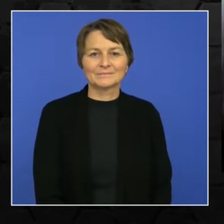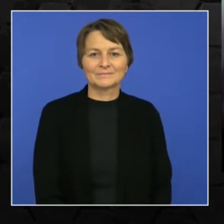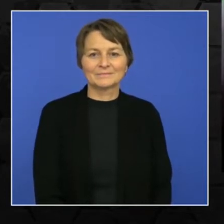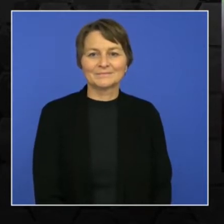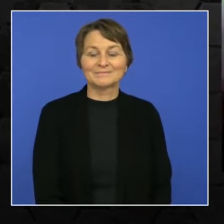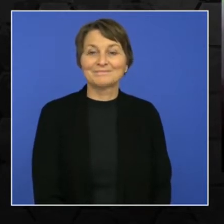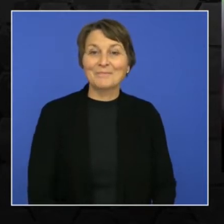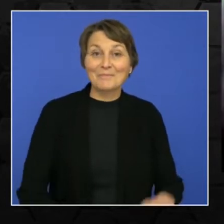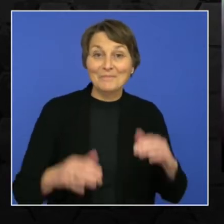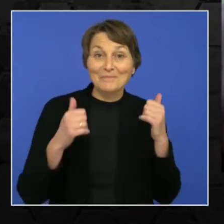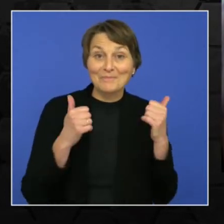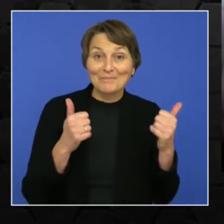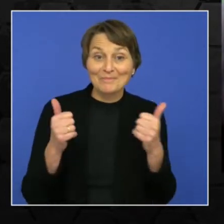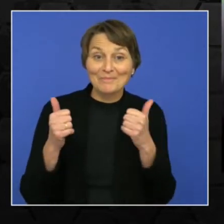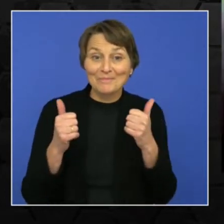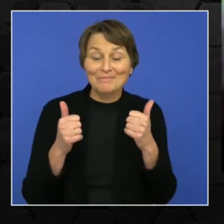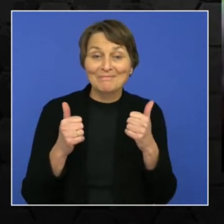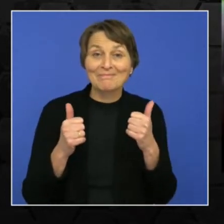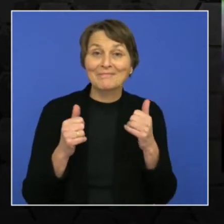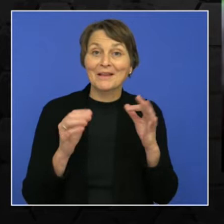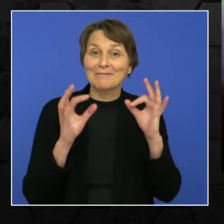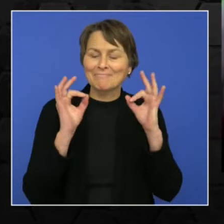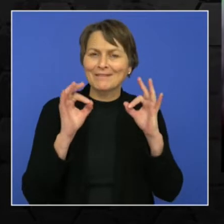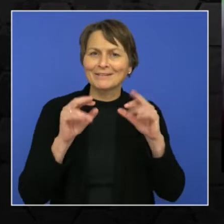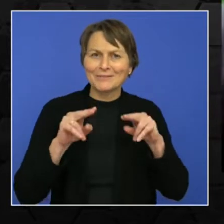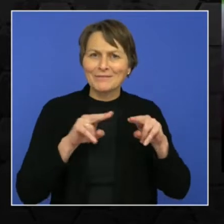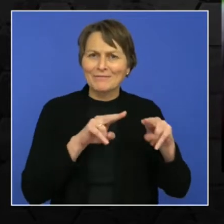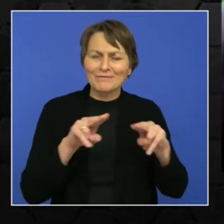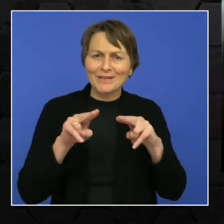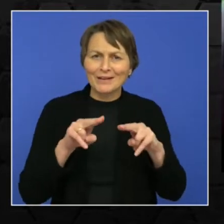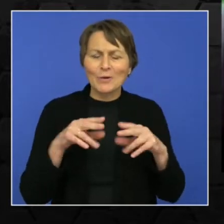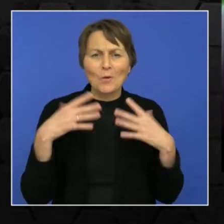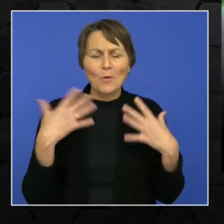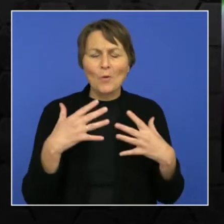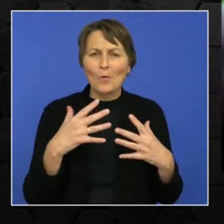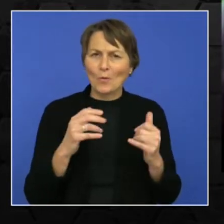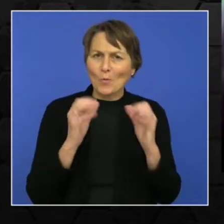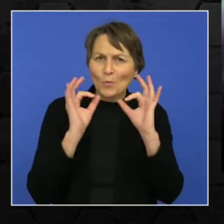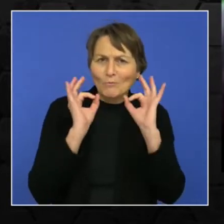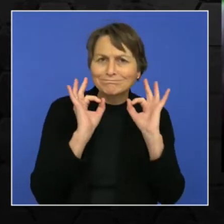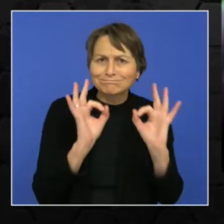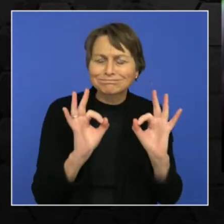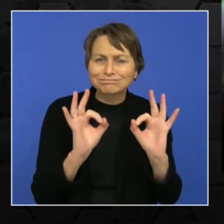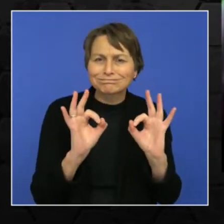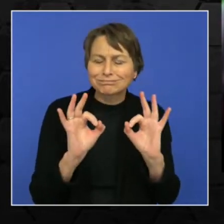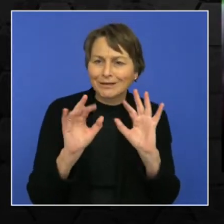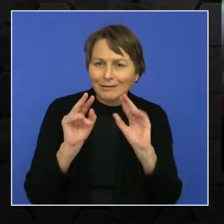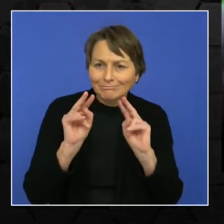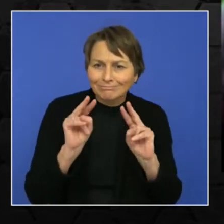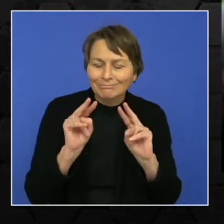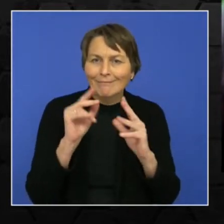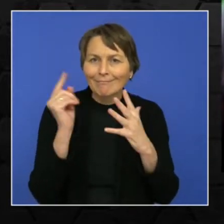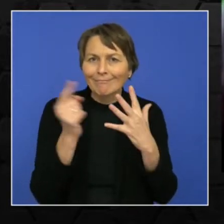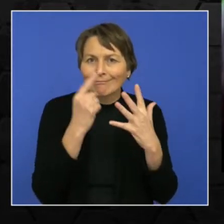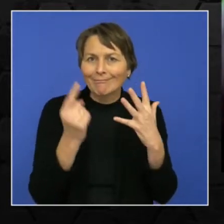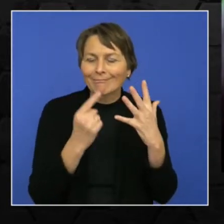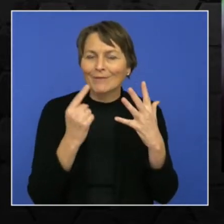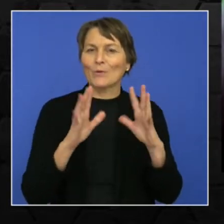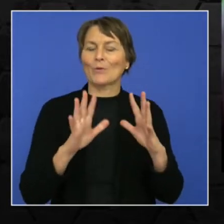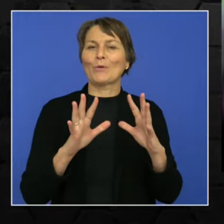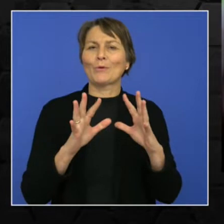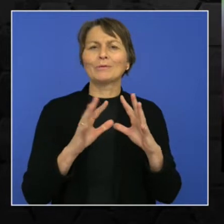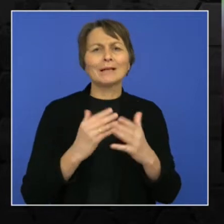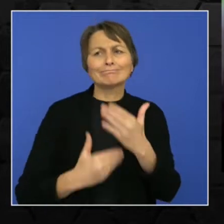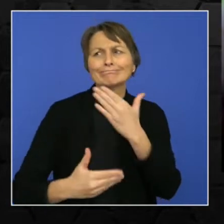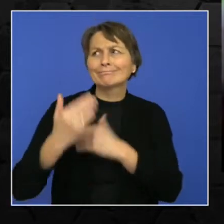Well, Nikama, that was a great video, right? That 10 minutes video had so much to cover about the history of AI, and